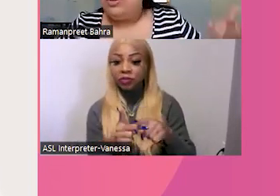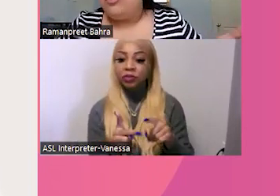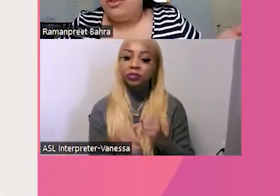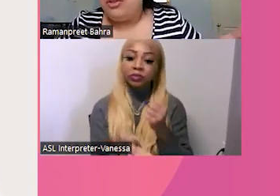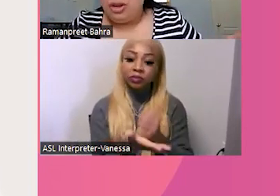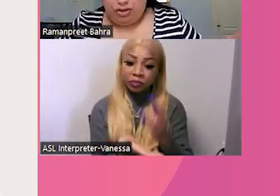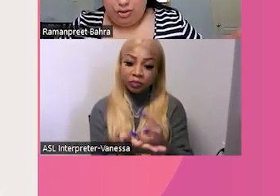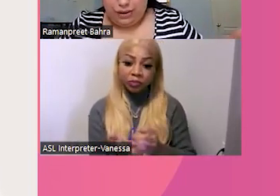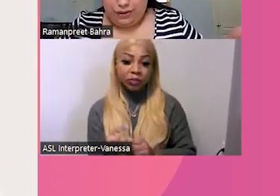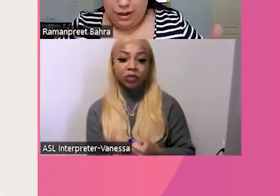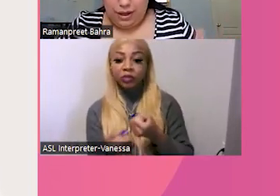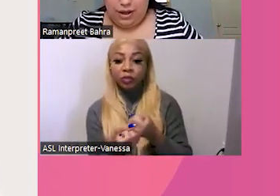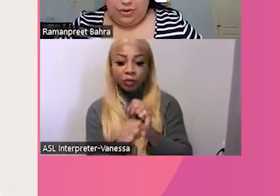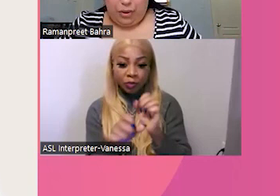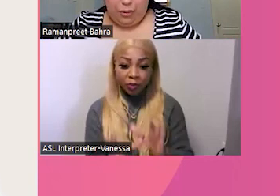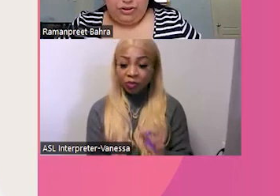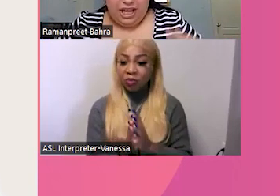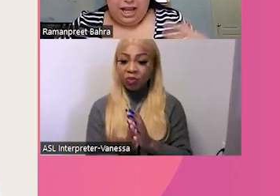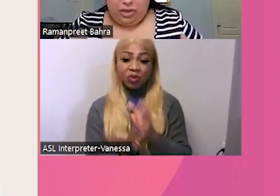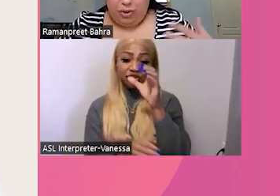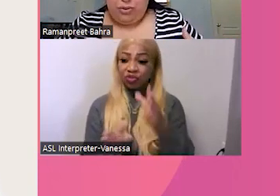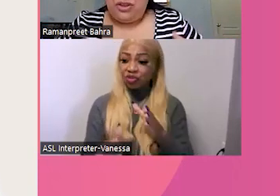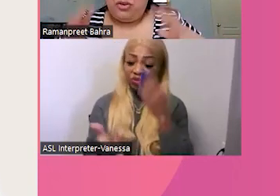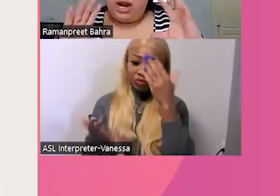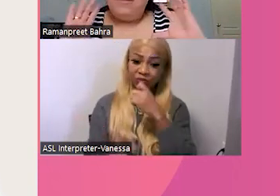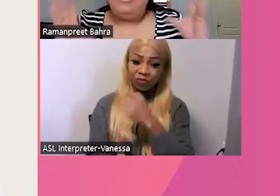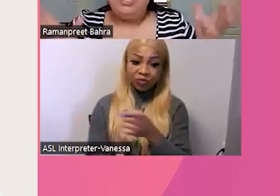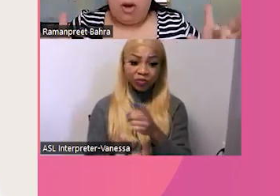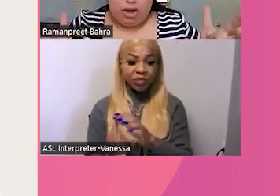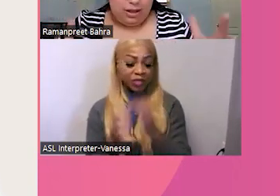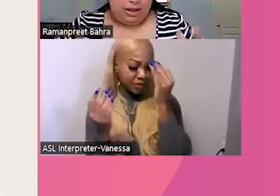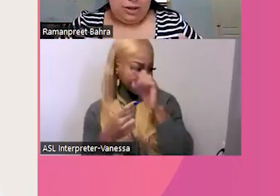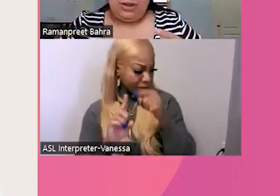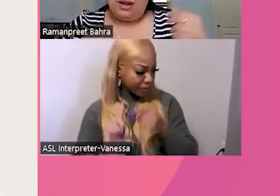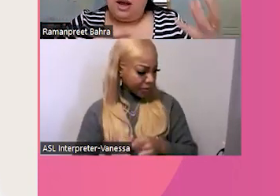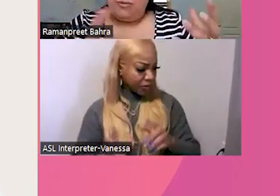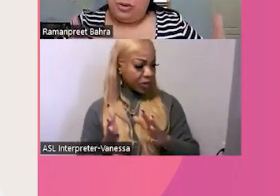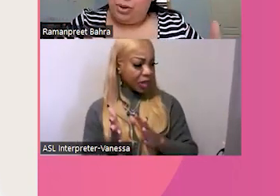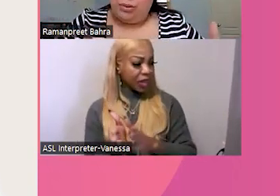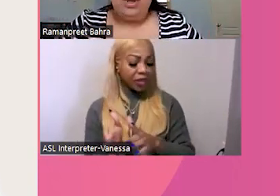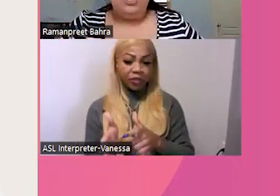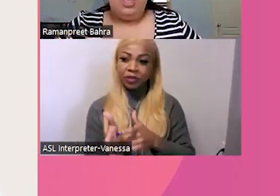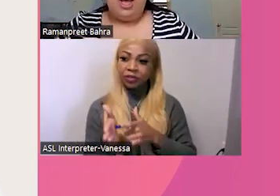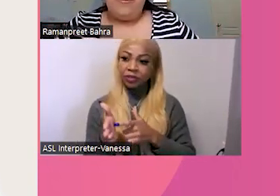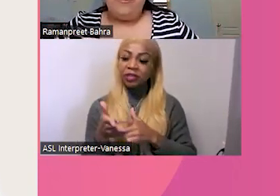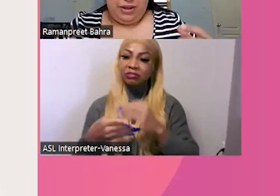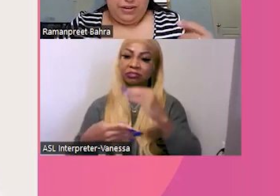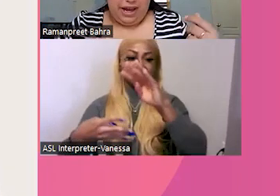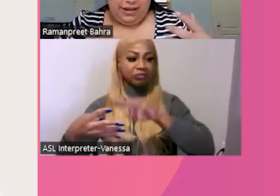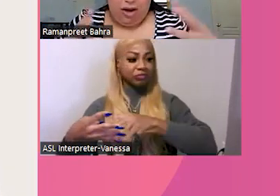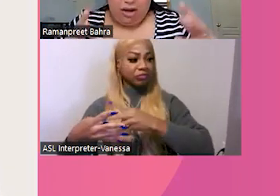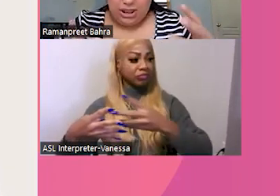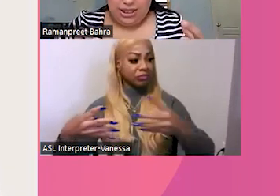even strangers on the streets. So we're thinking through this criterion, that comes through